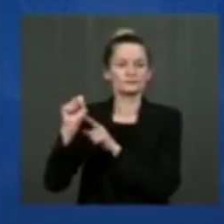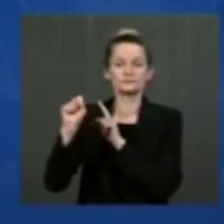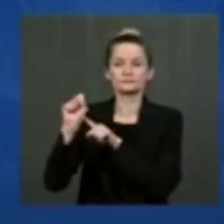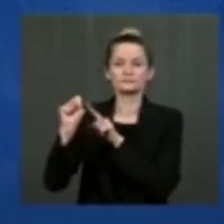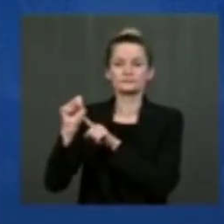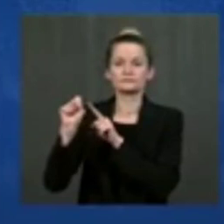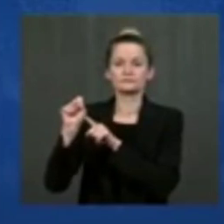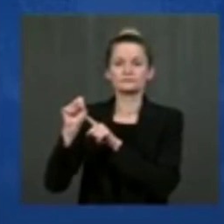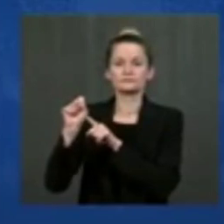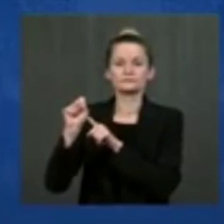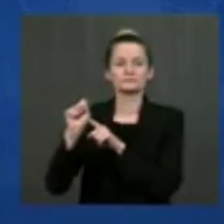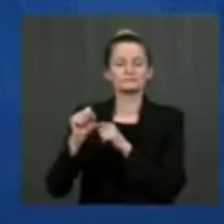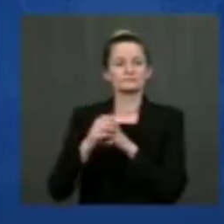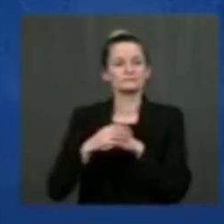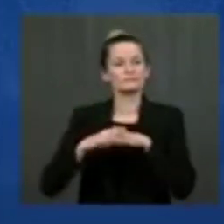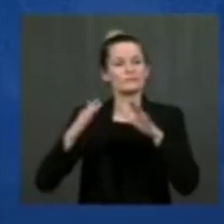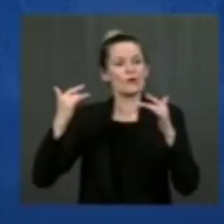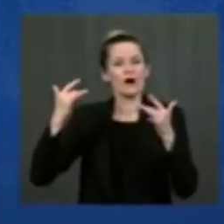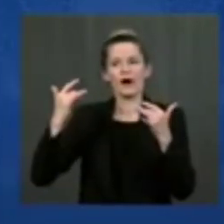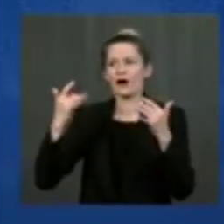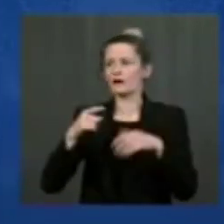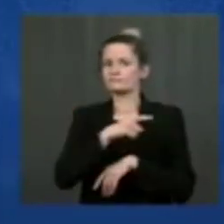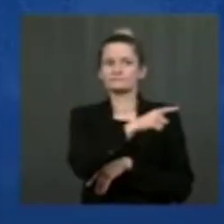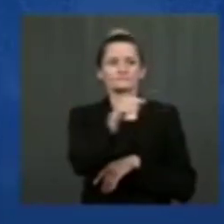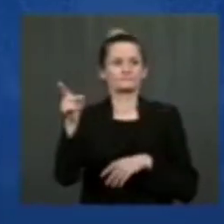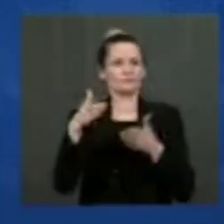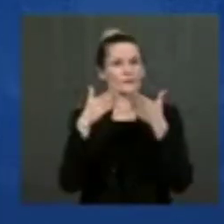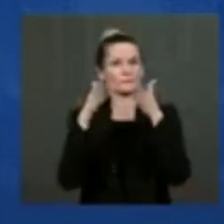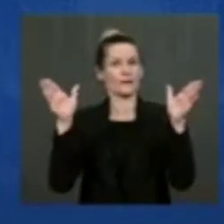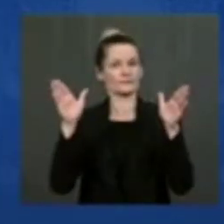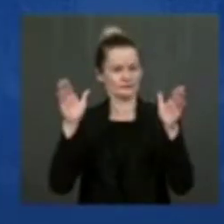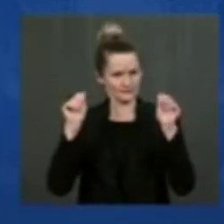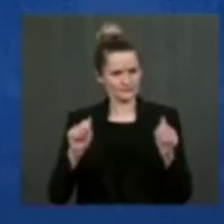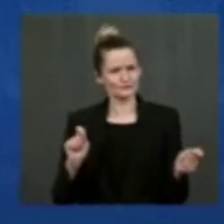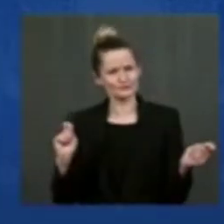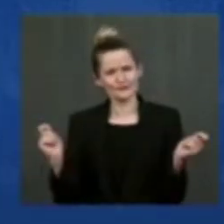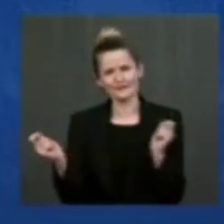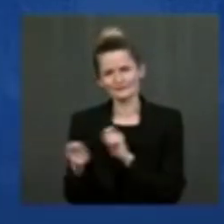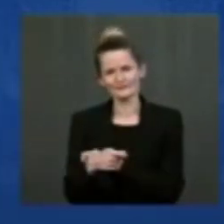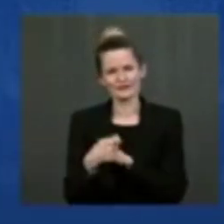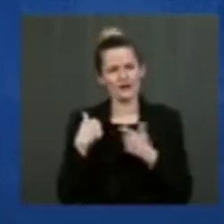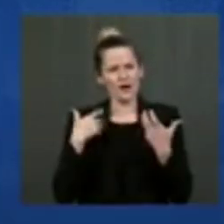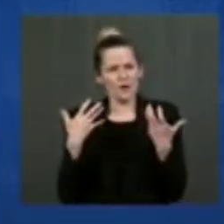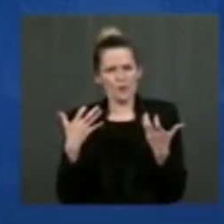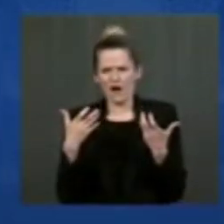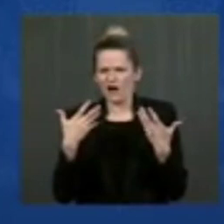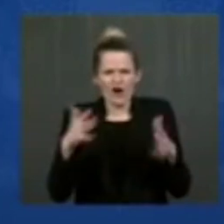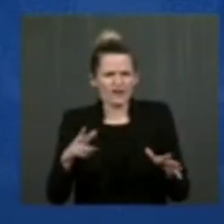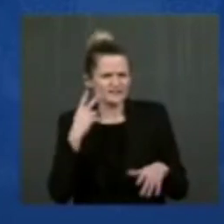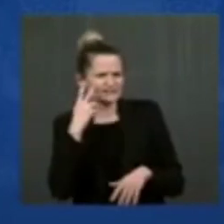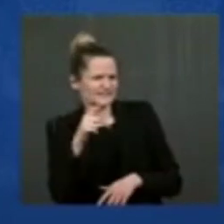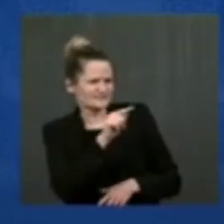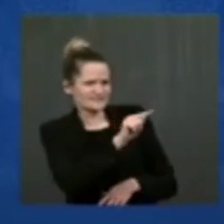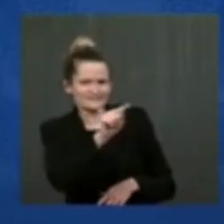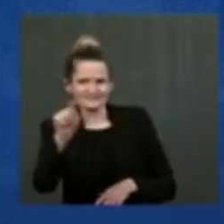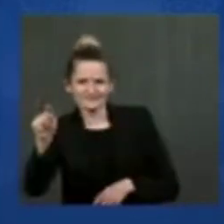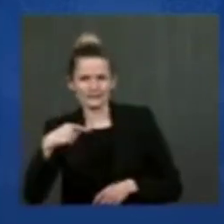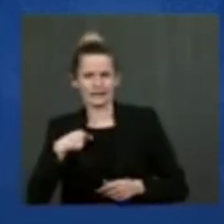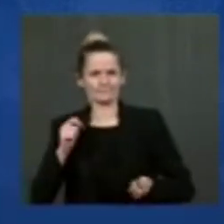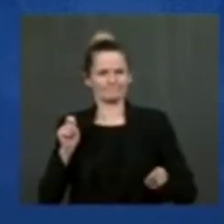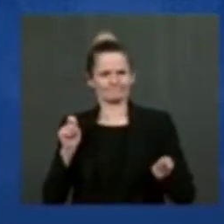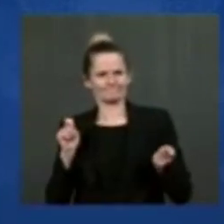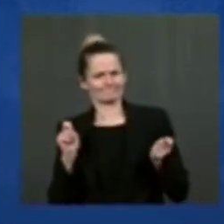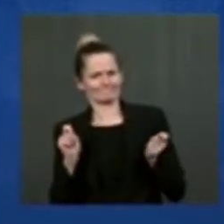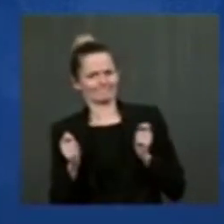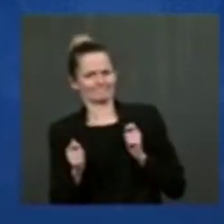is the public is changing too. You've changed the public. You've educated them a lot. I want to thank the dues-paying members of